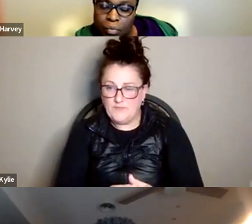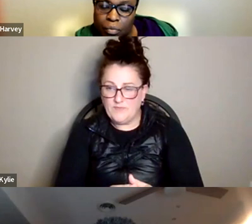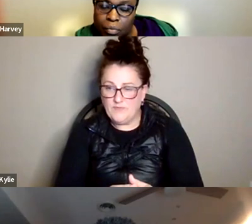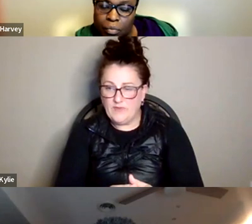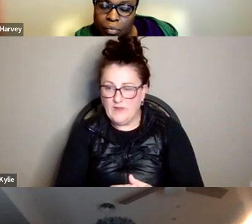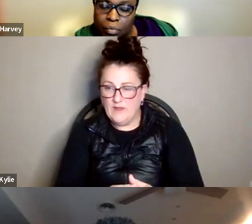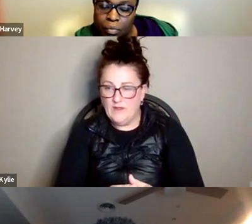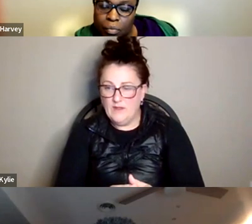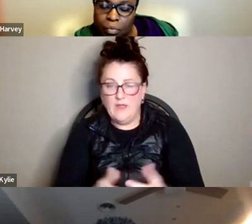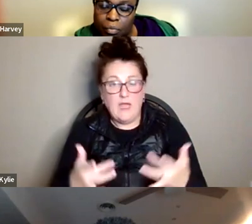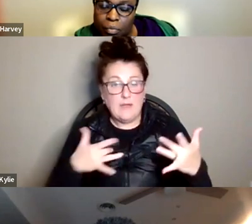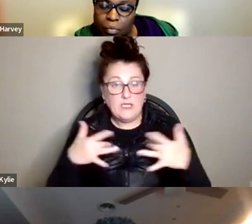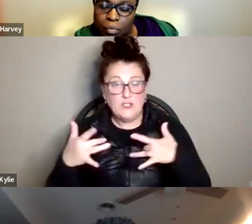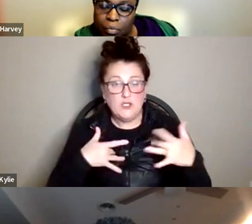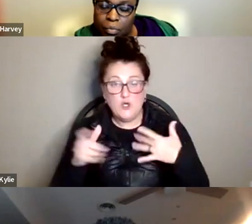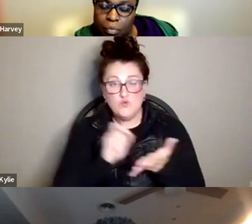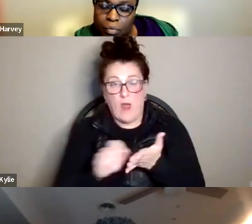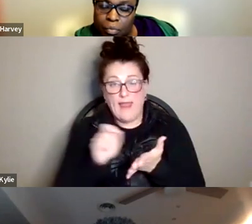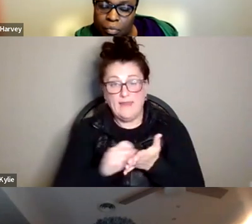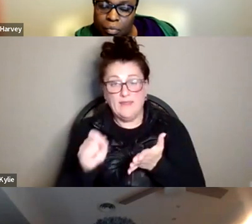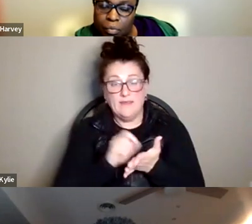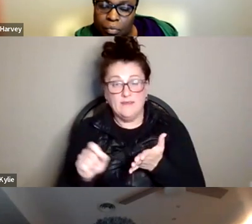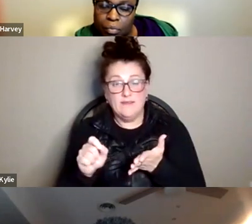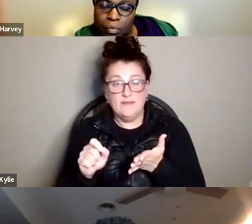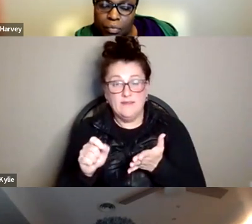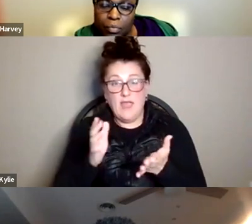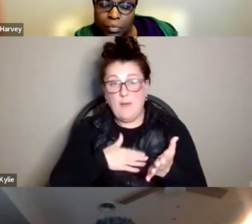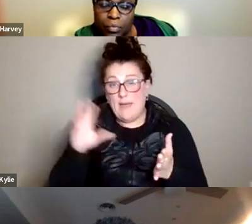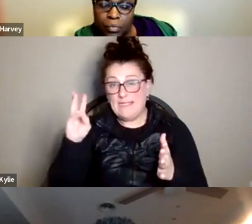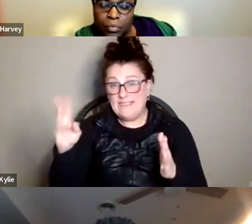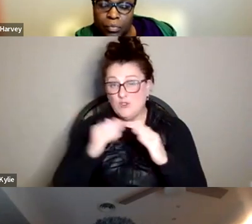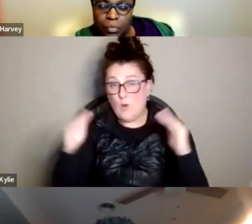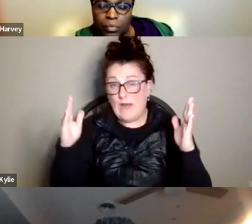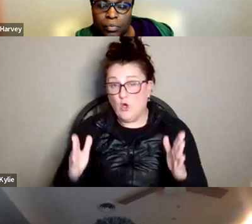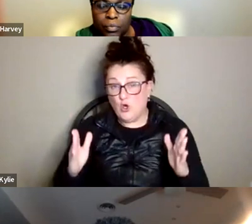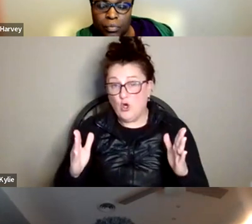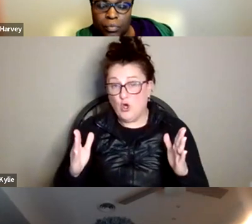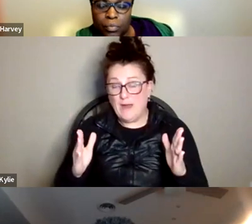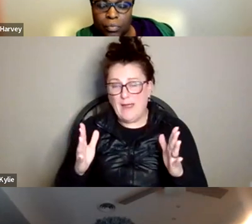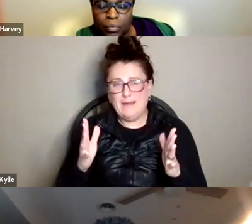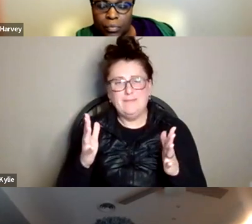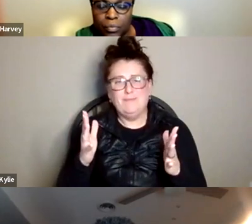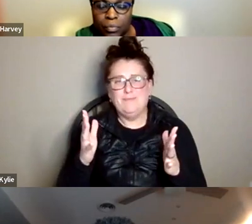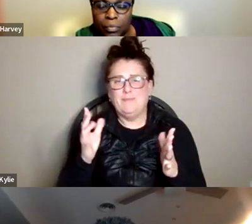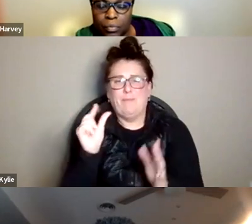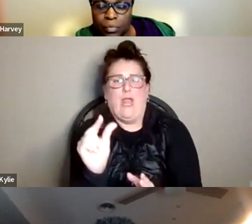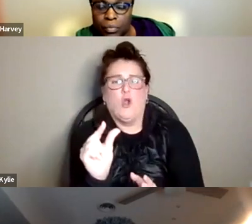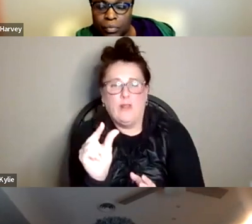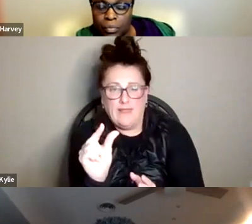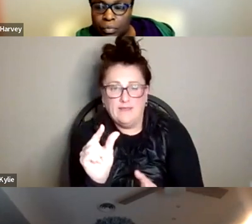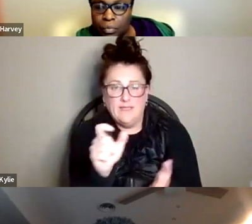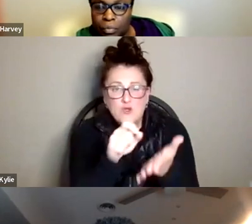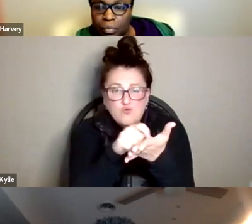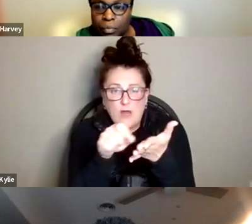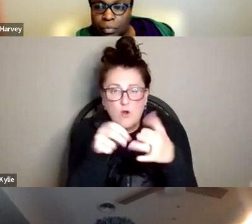I'm concerned with the writing. My sixth grader can literally barely write